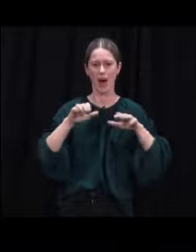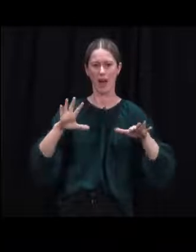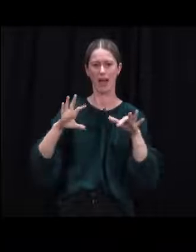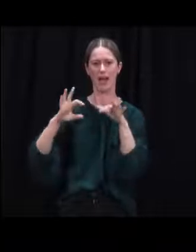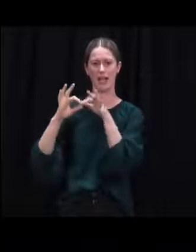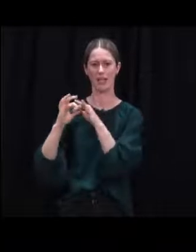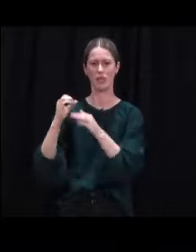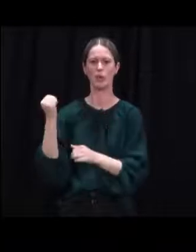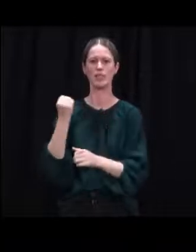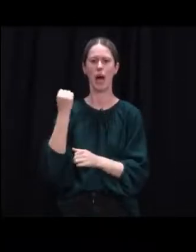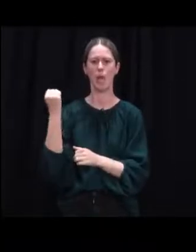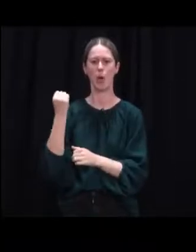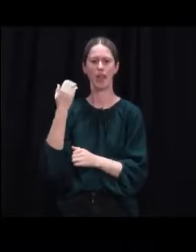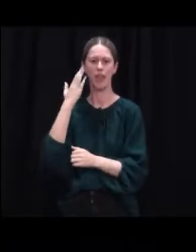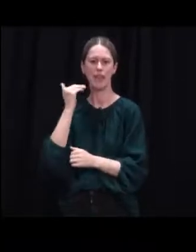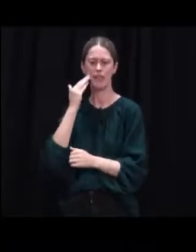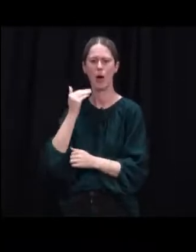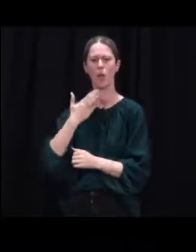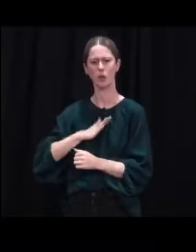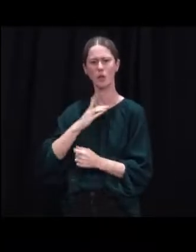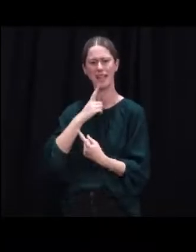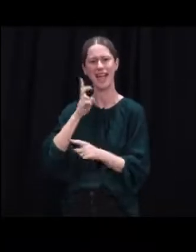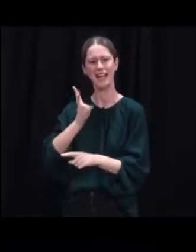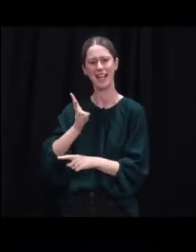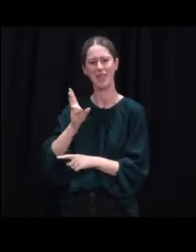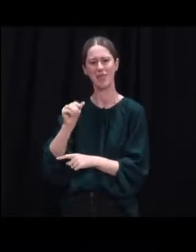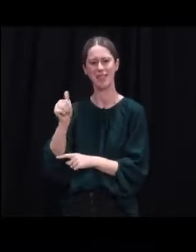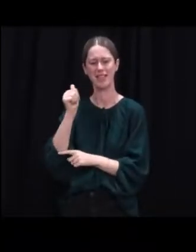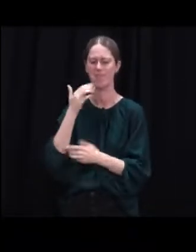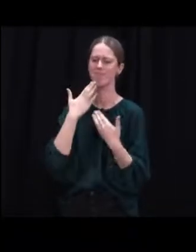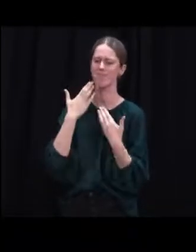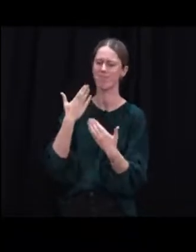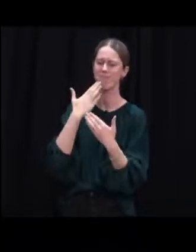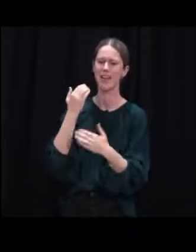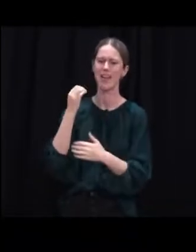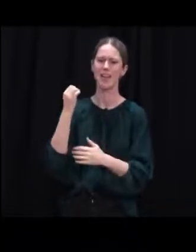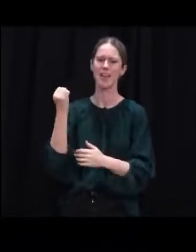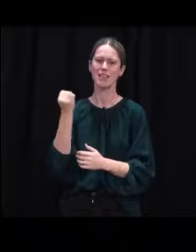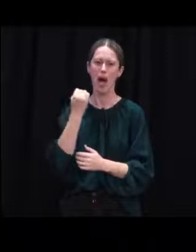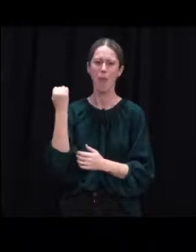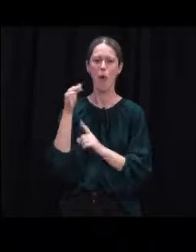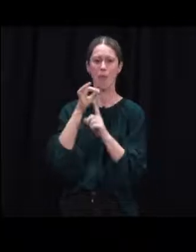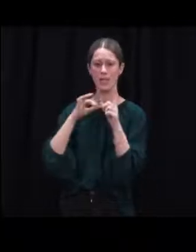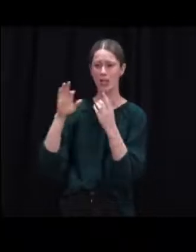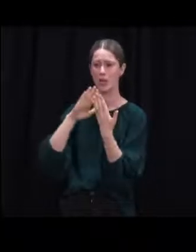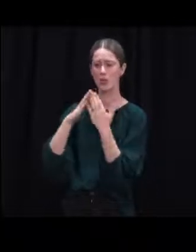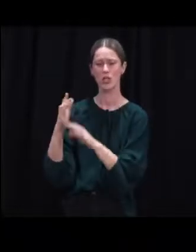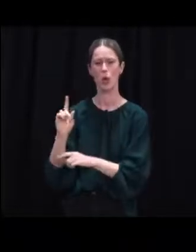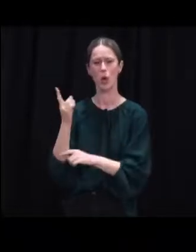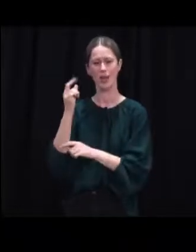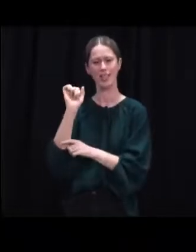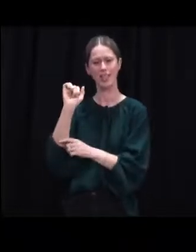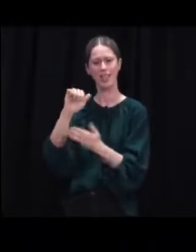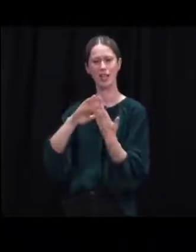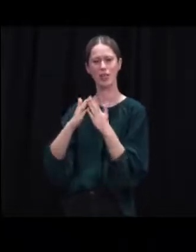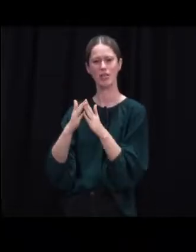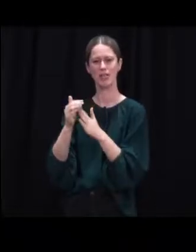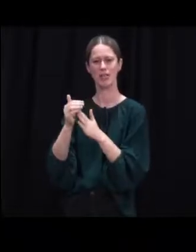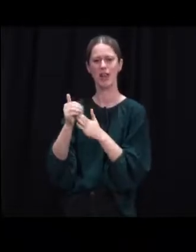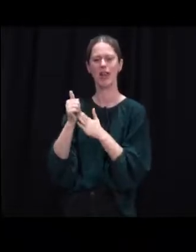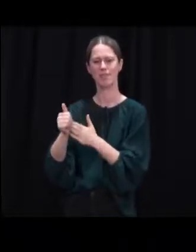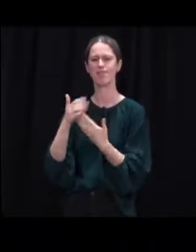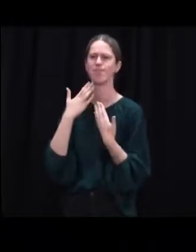yesterday, a large proportion of the cases in the outbreak are of Samoan ethnicity. So I would like to reiterate my shout out of yesterday